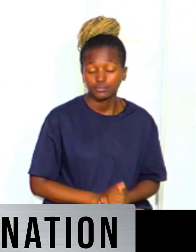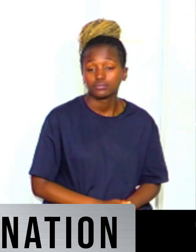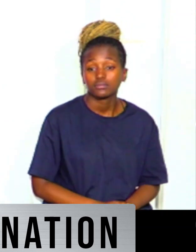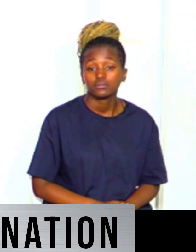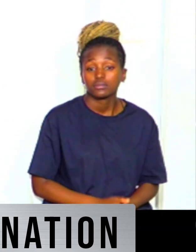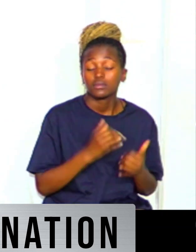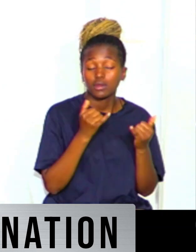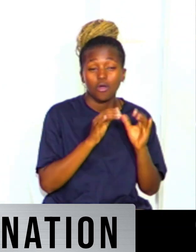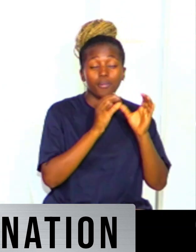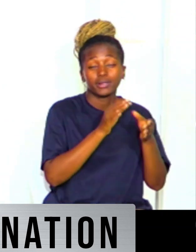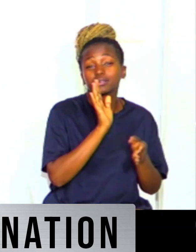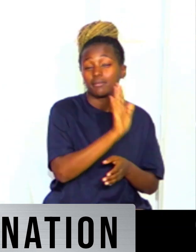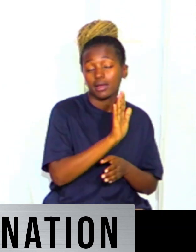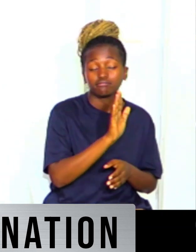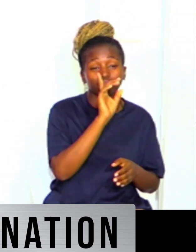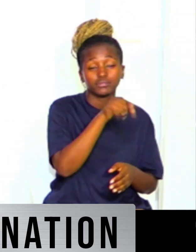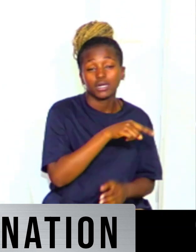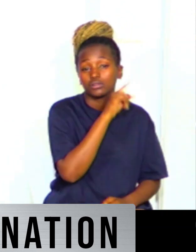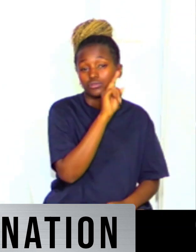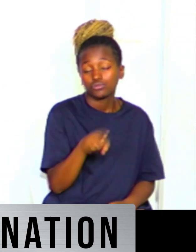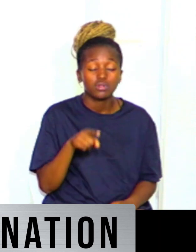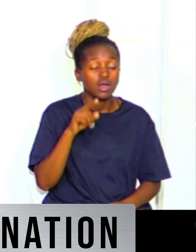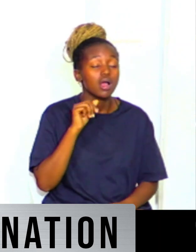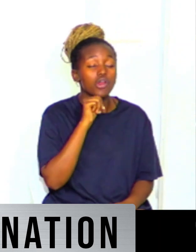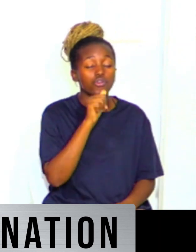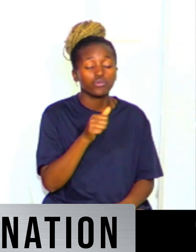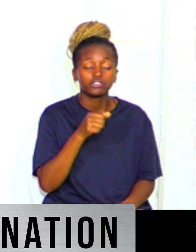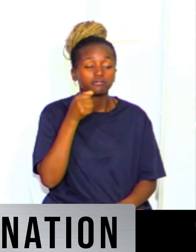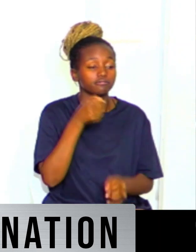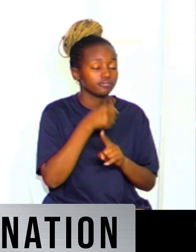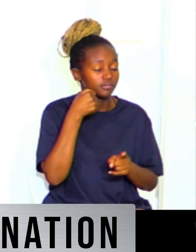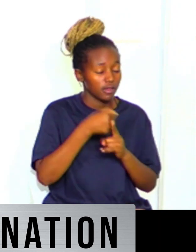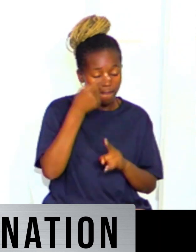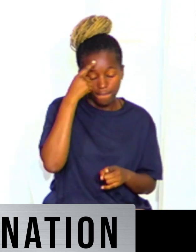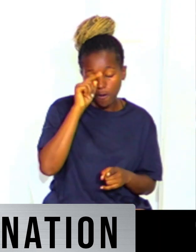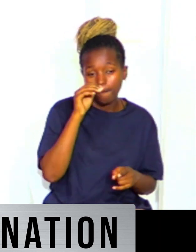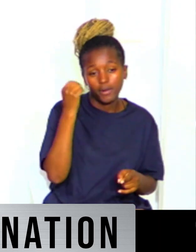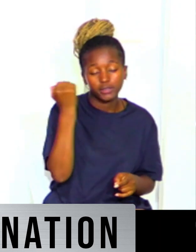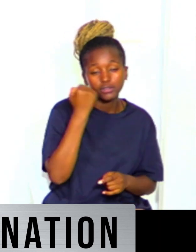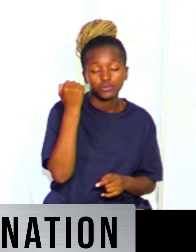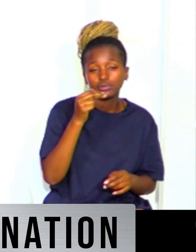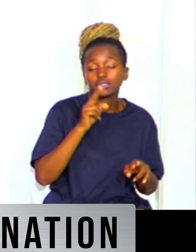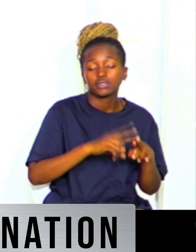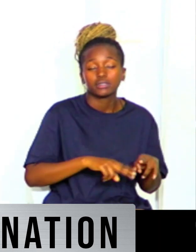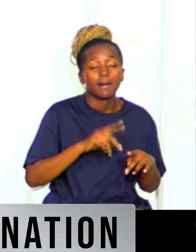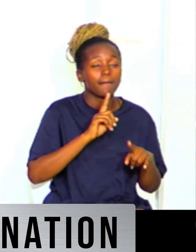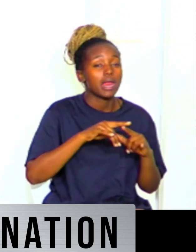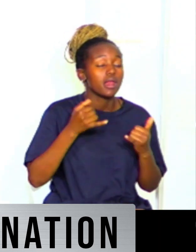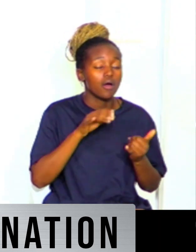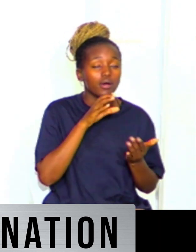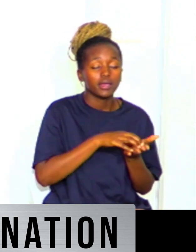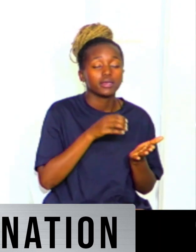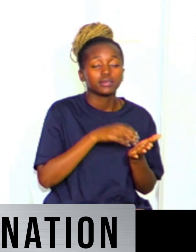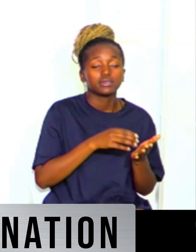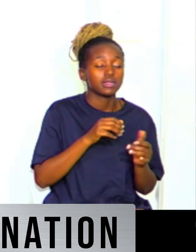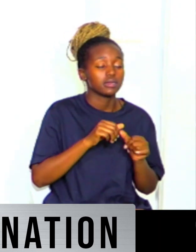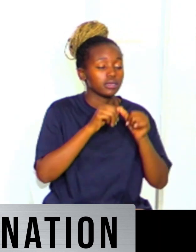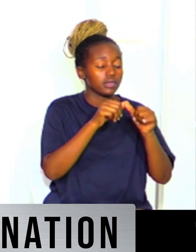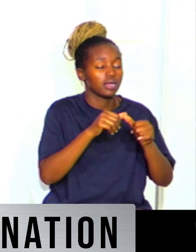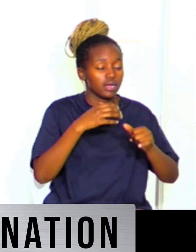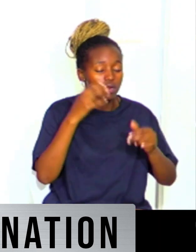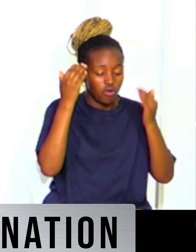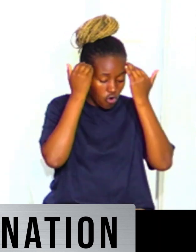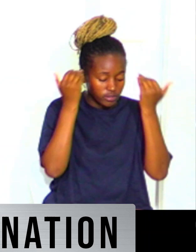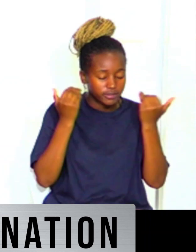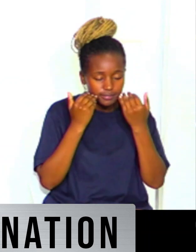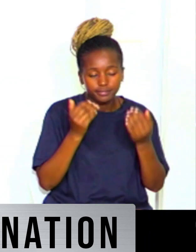cancelled, okay, to vie for any political seat, but the case is still in court. Let's go back to Rigathi Gachagua. Rigathi